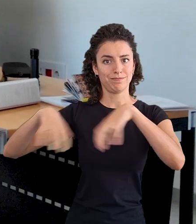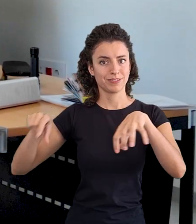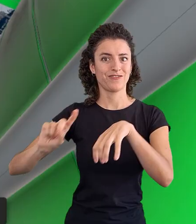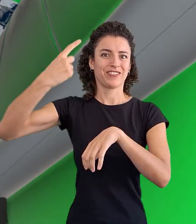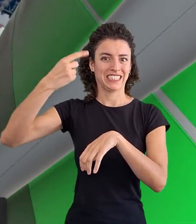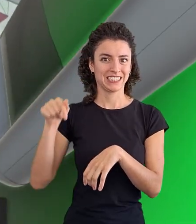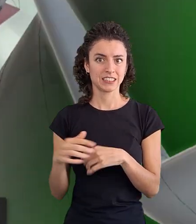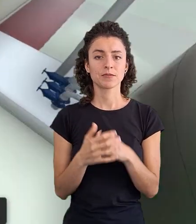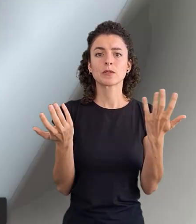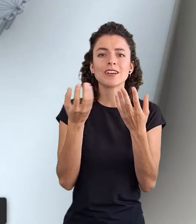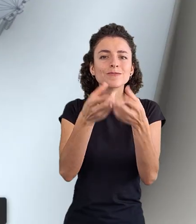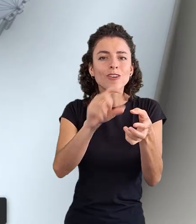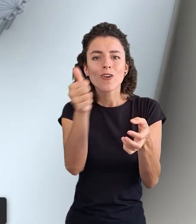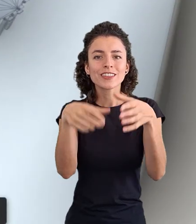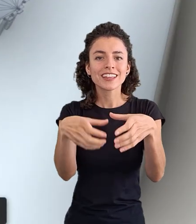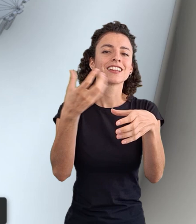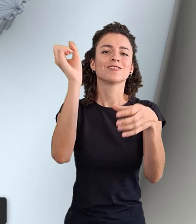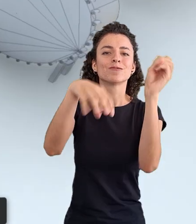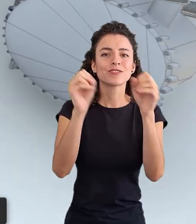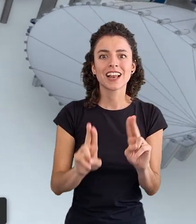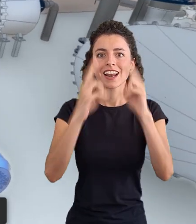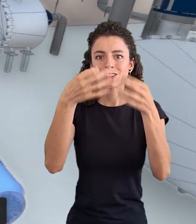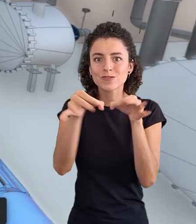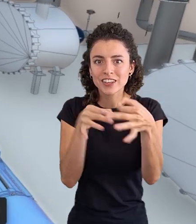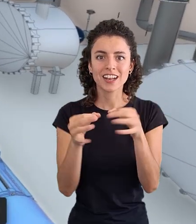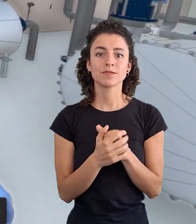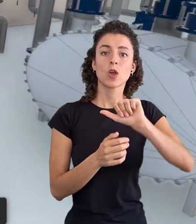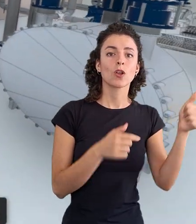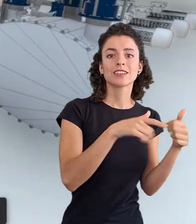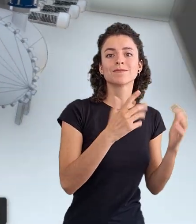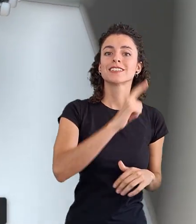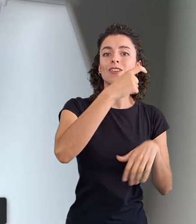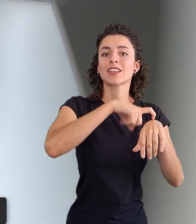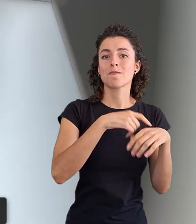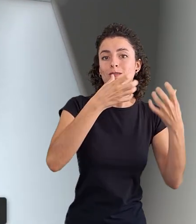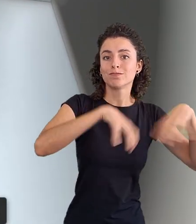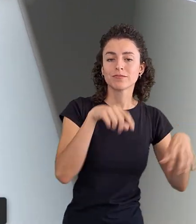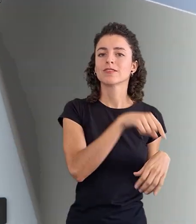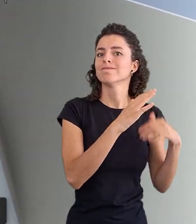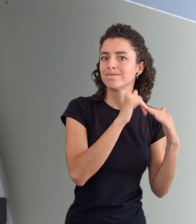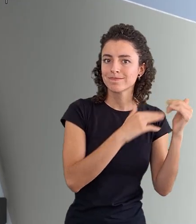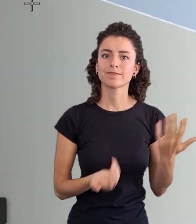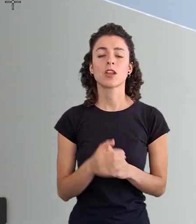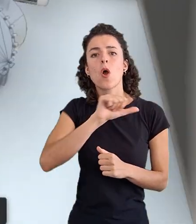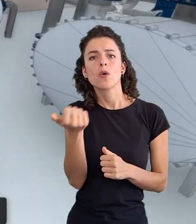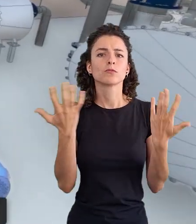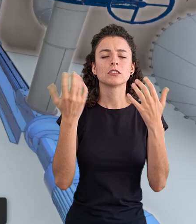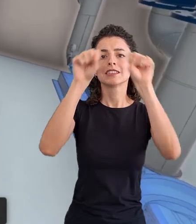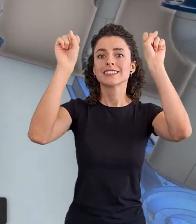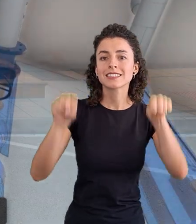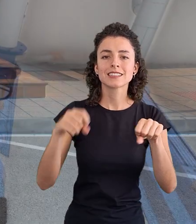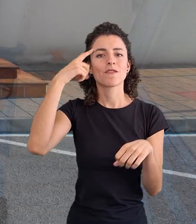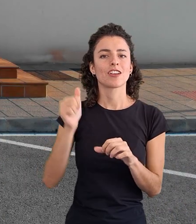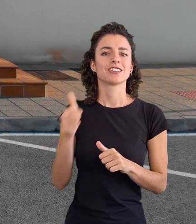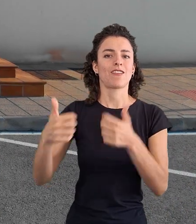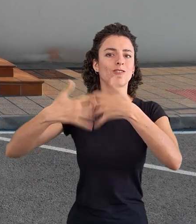systems. These are equipped with top-of-the-line, last-generation electromagnetic equipment that